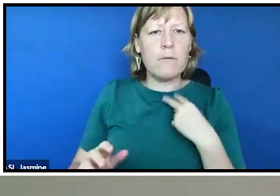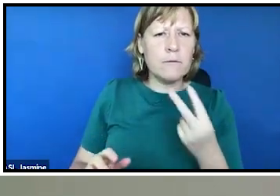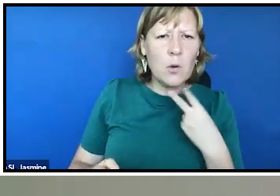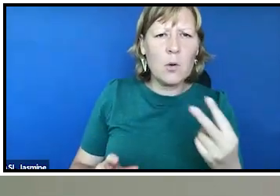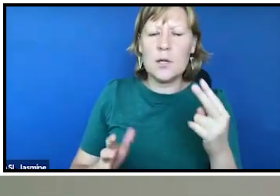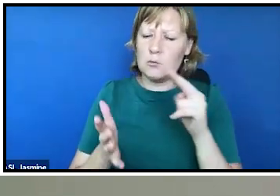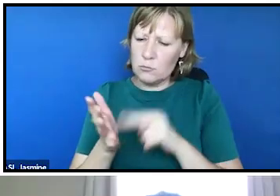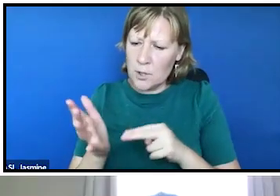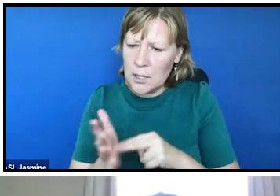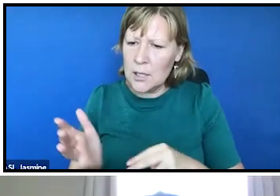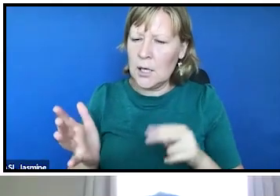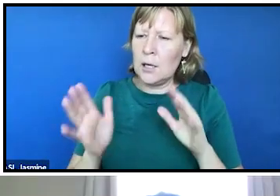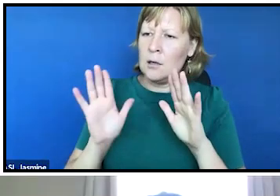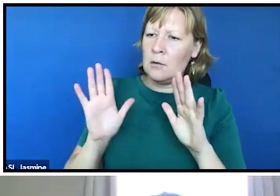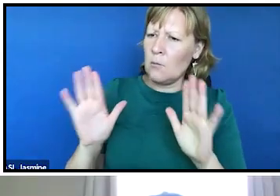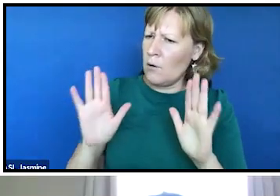yeah.